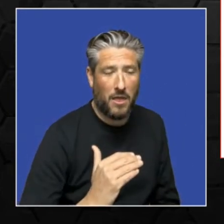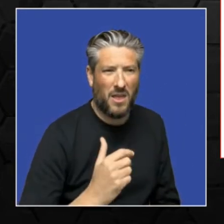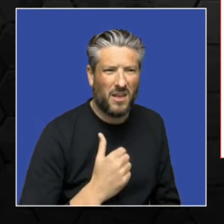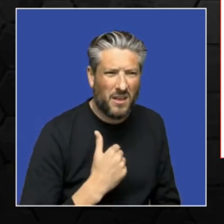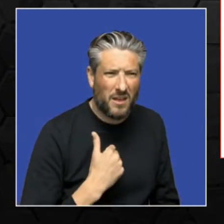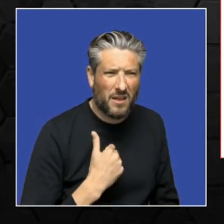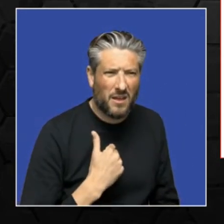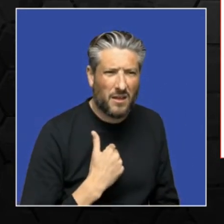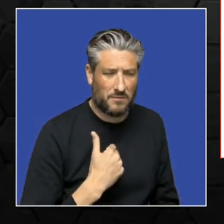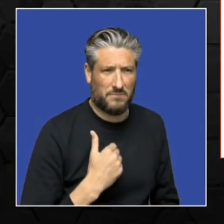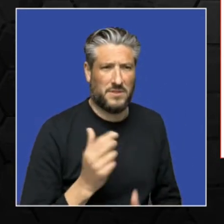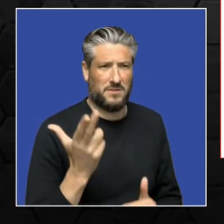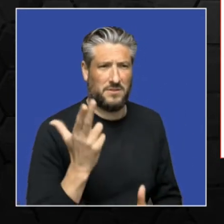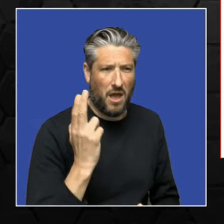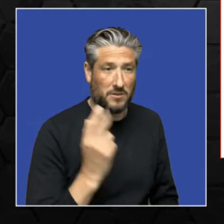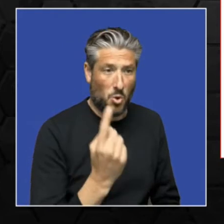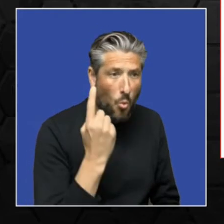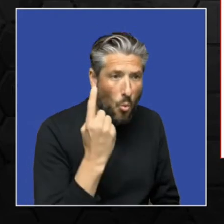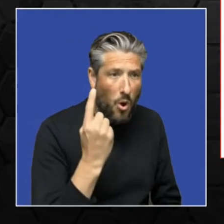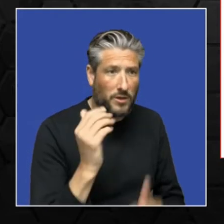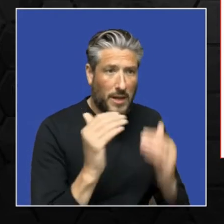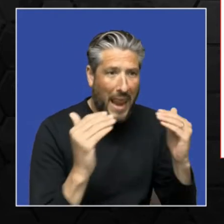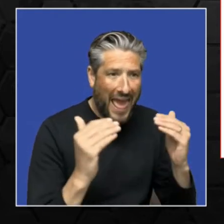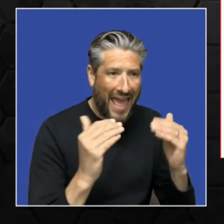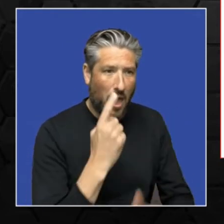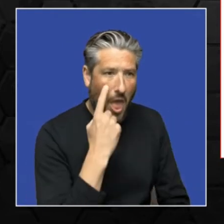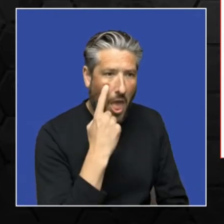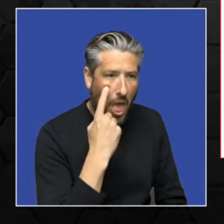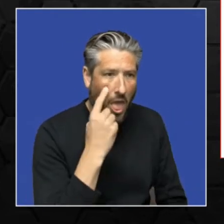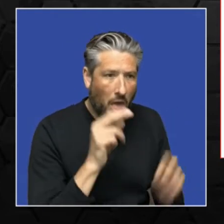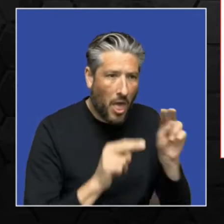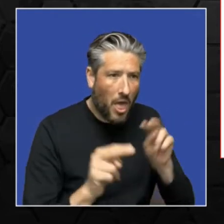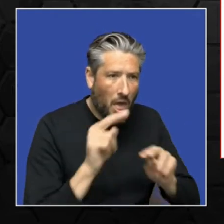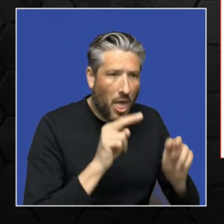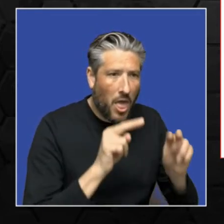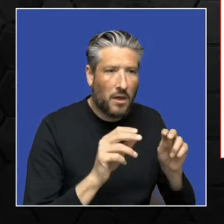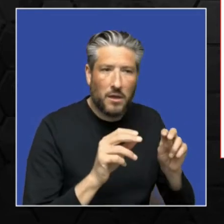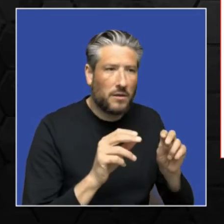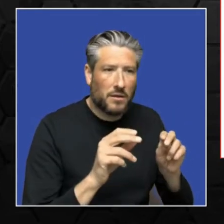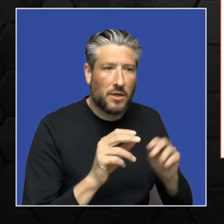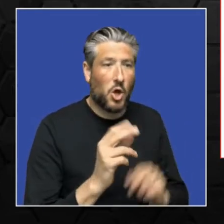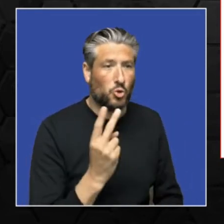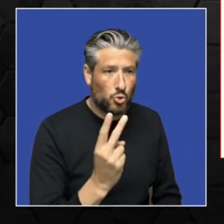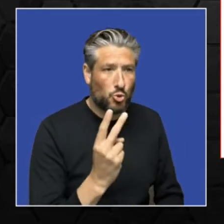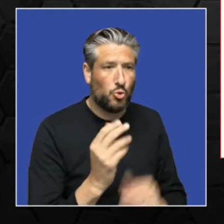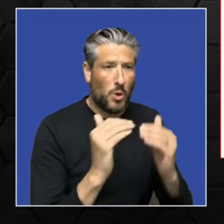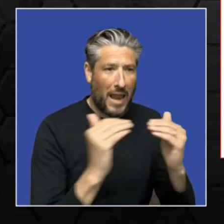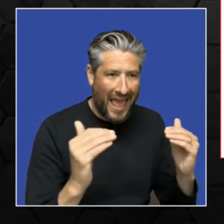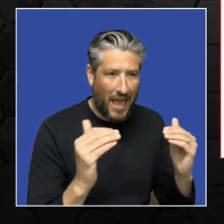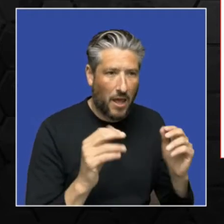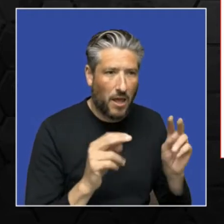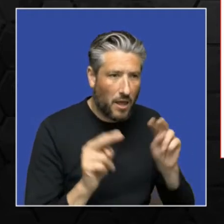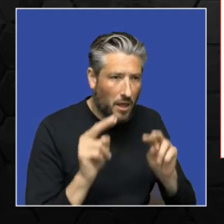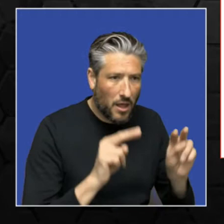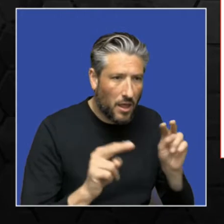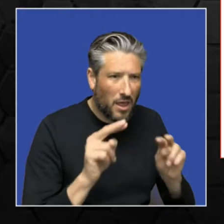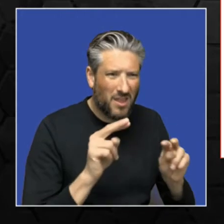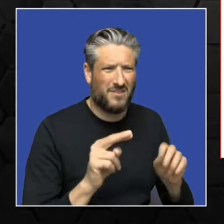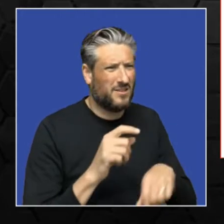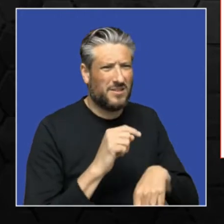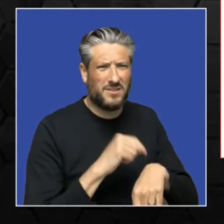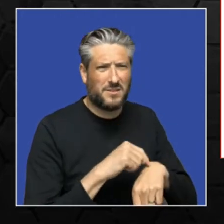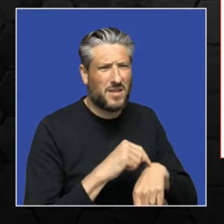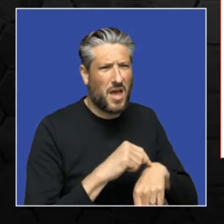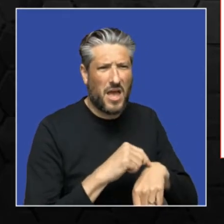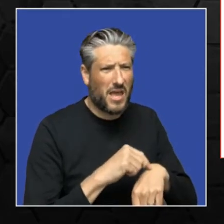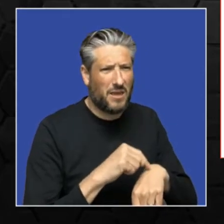experiment with that, 3 layers. By the time I get to 10 layers, it's going to take a long time. So I need to create a system or a model that tells me for a given problem